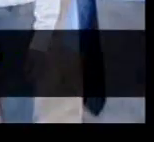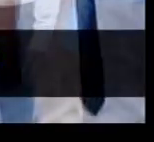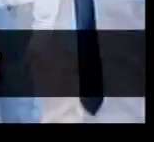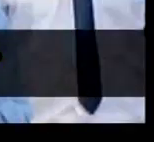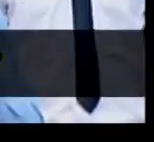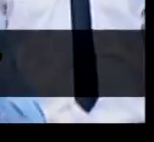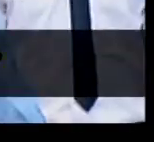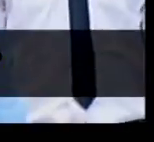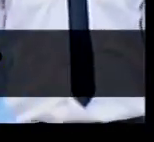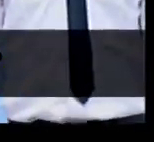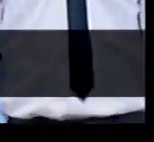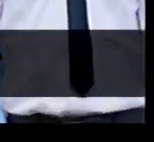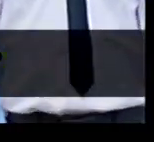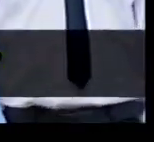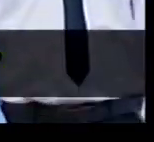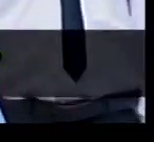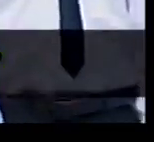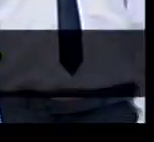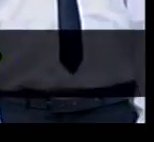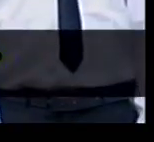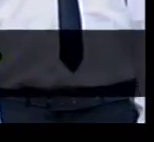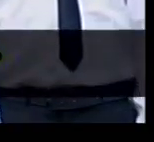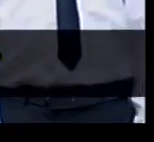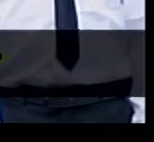in sin I sank low.